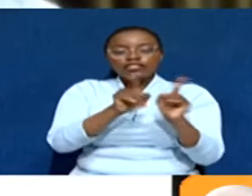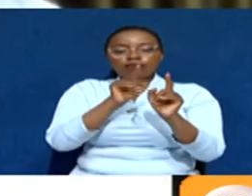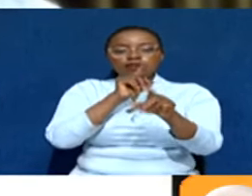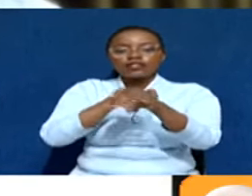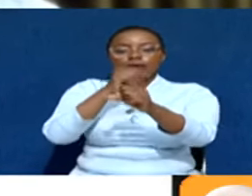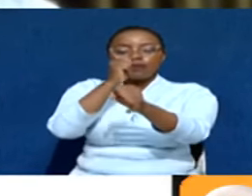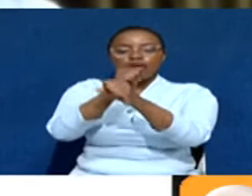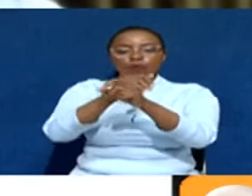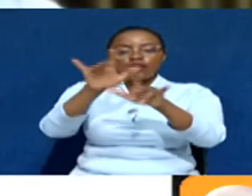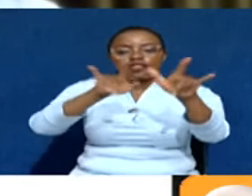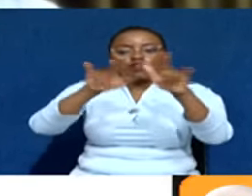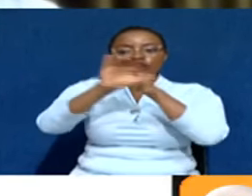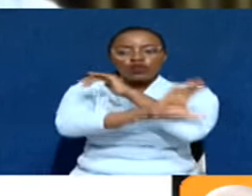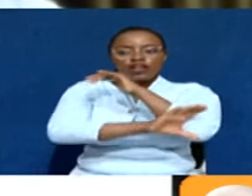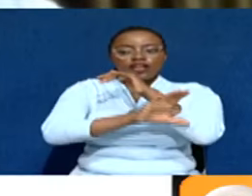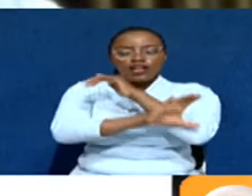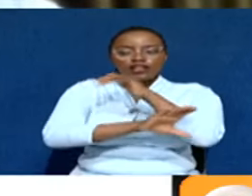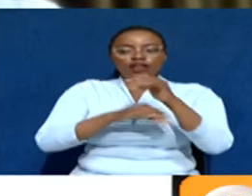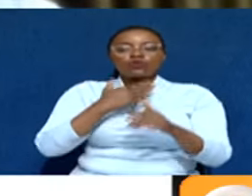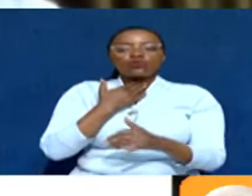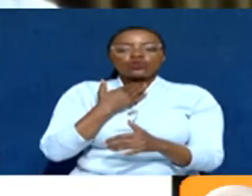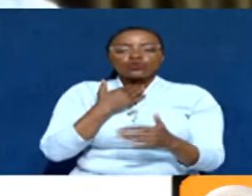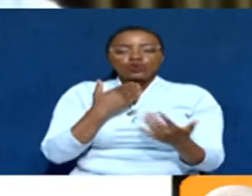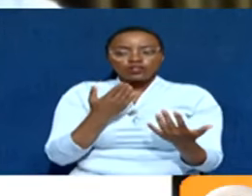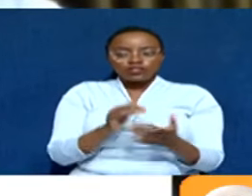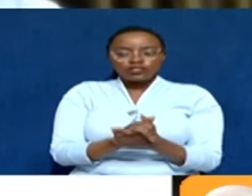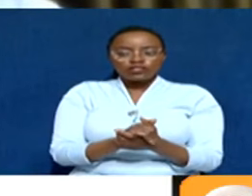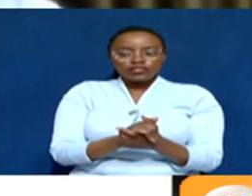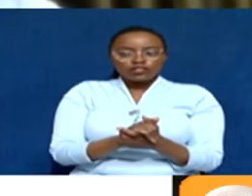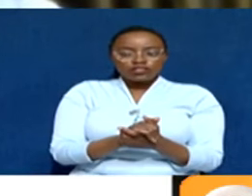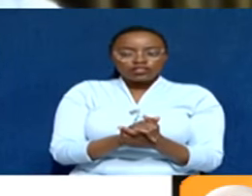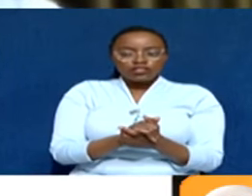they are working abroad. So I want to